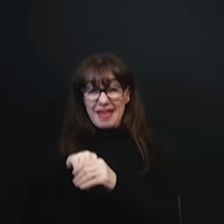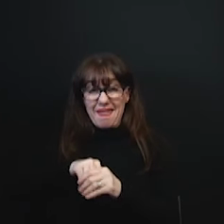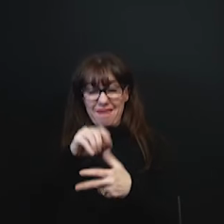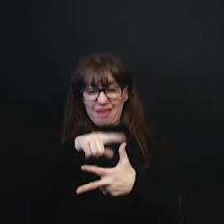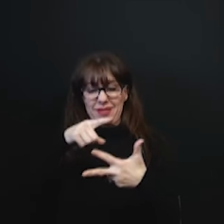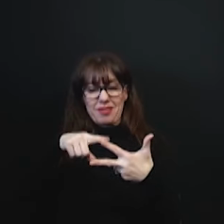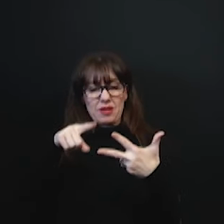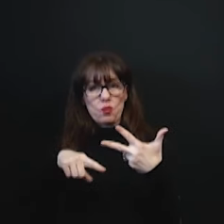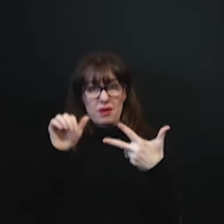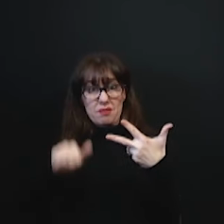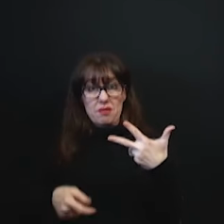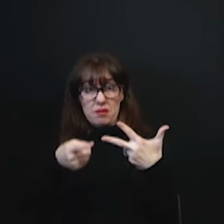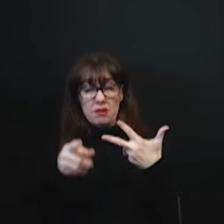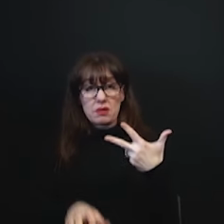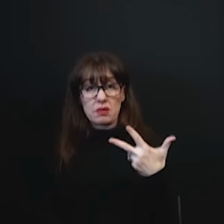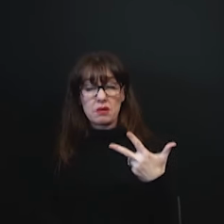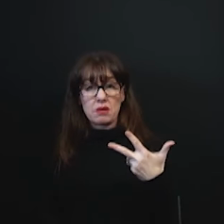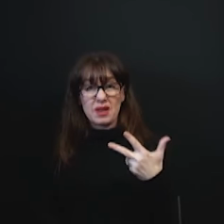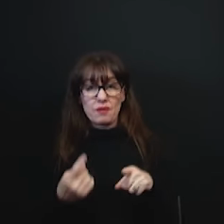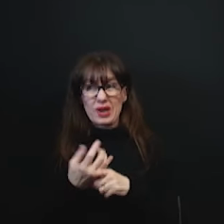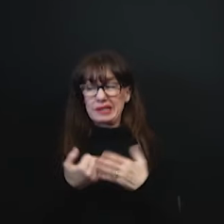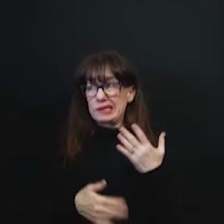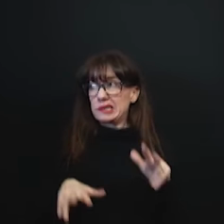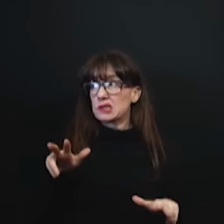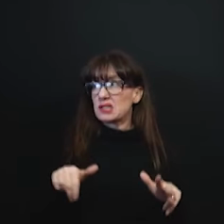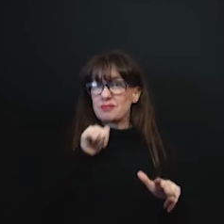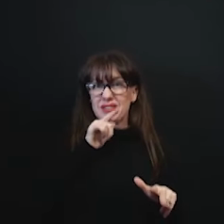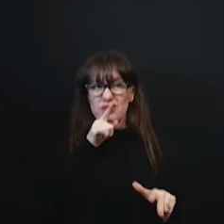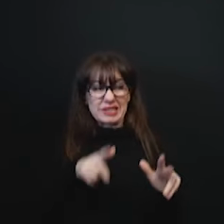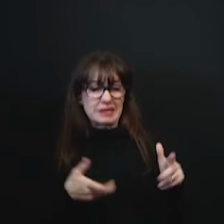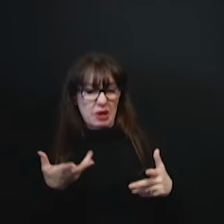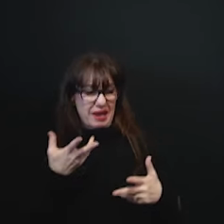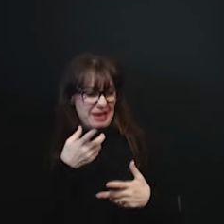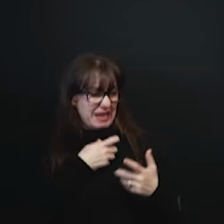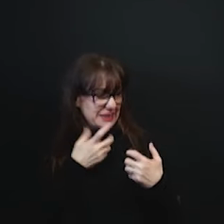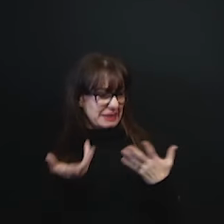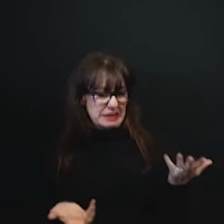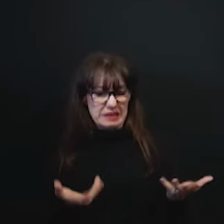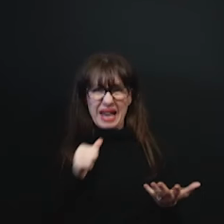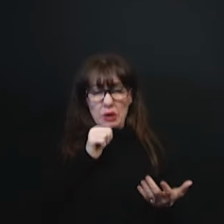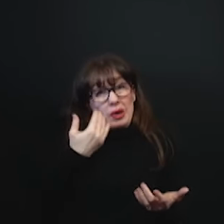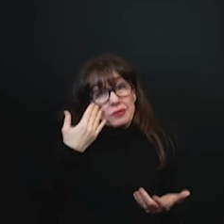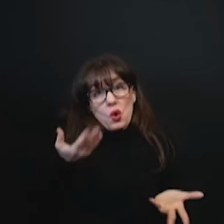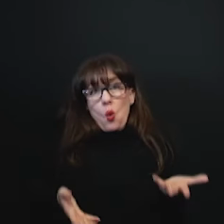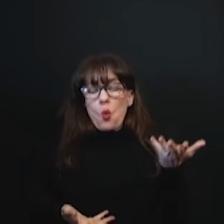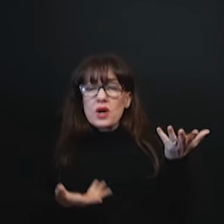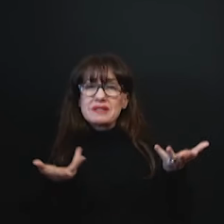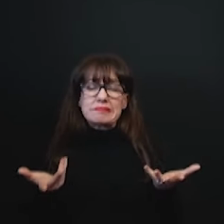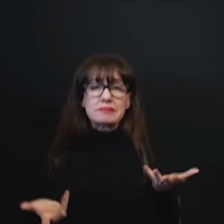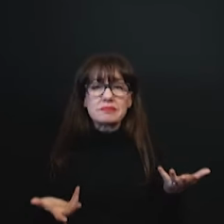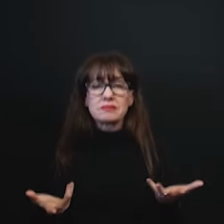way? And if right now you're not sure, if right now you're asking, well, I don't really know,